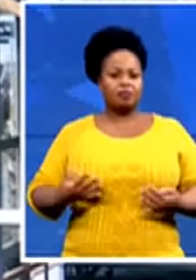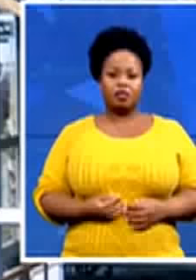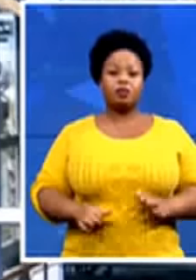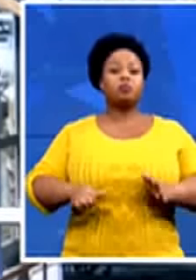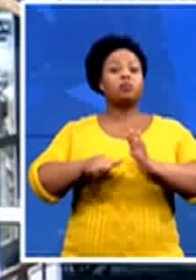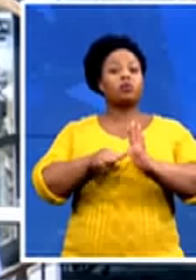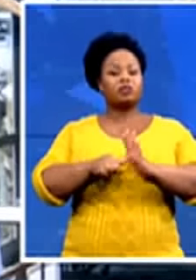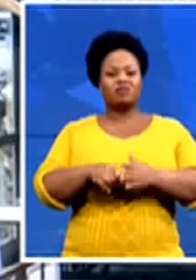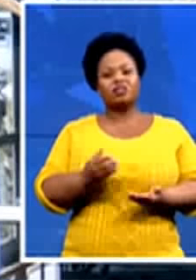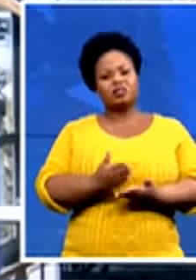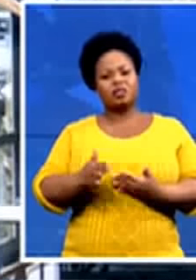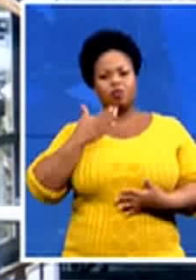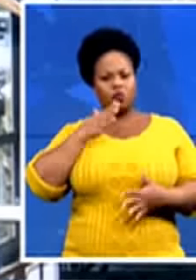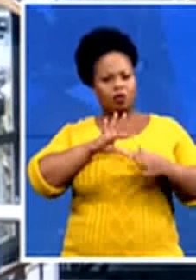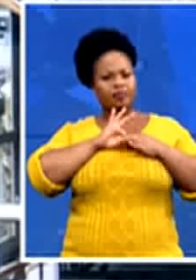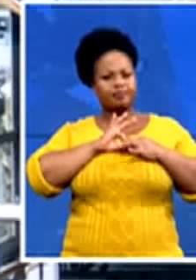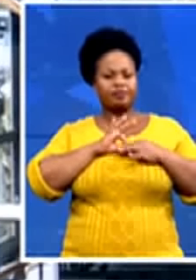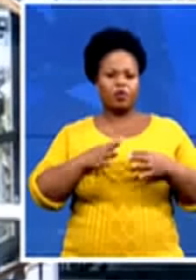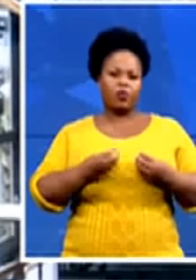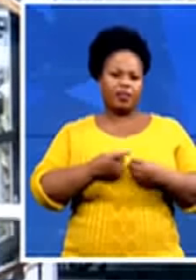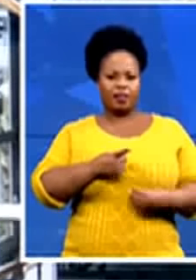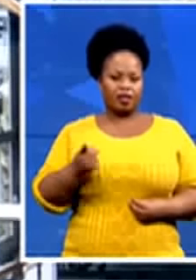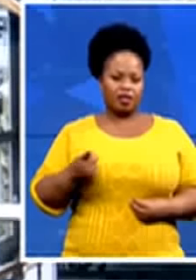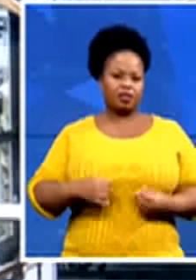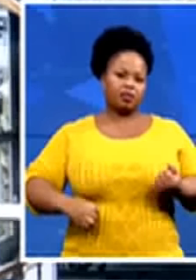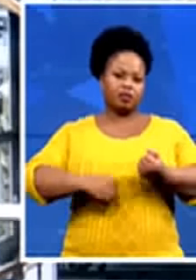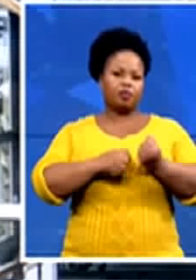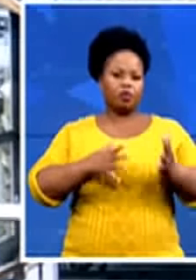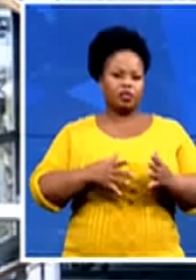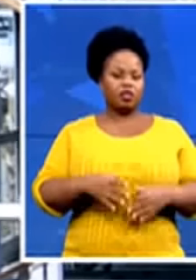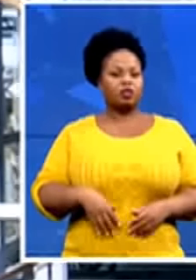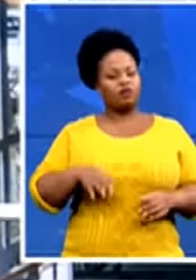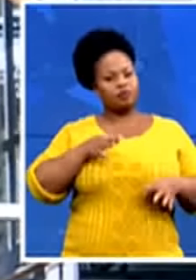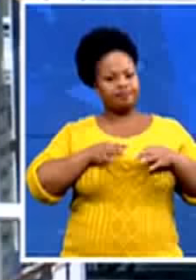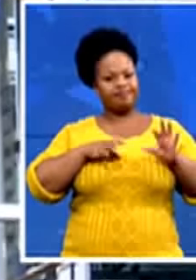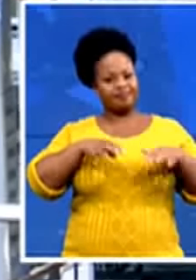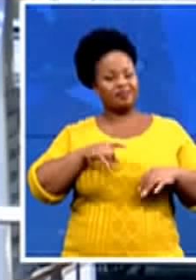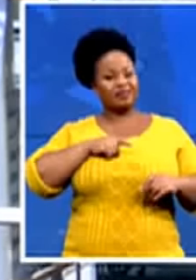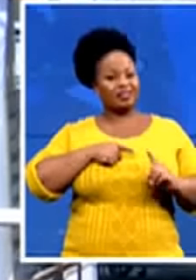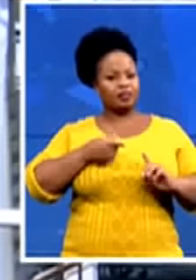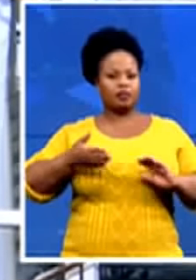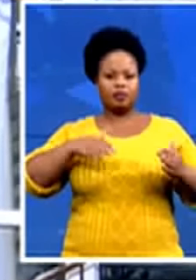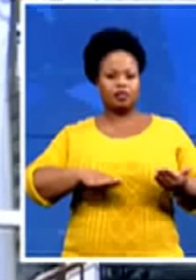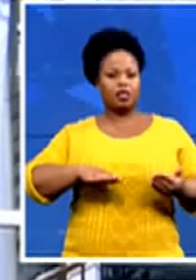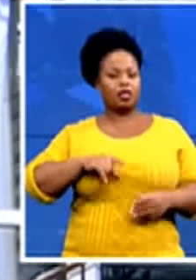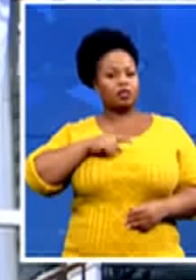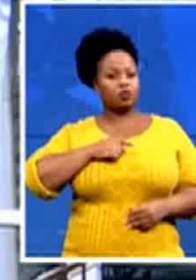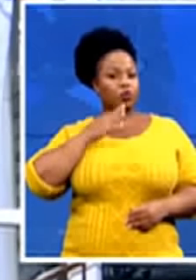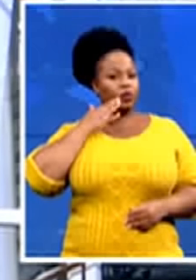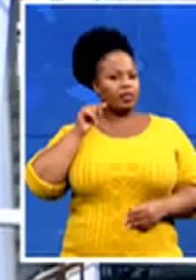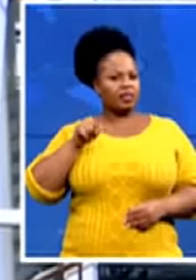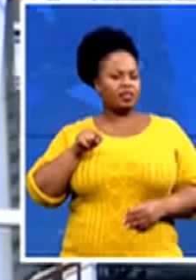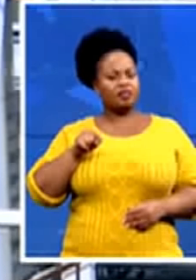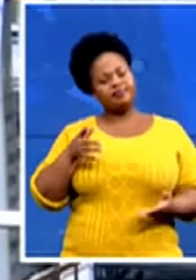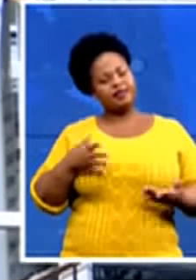her and the supporters of the party. She died at a time when the party was planning or working